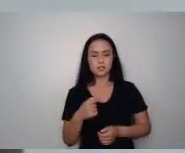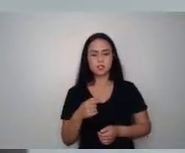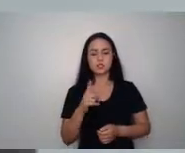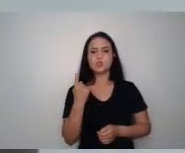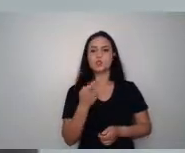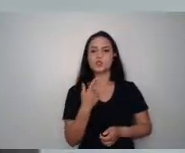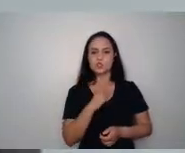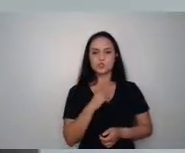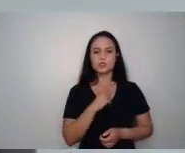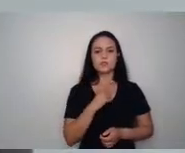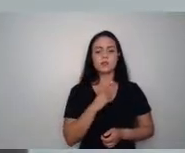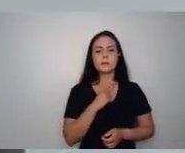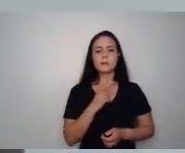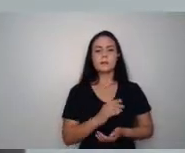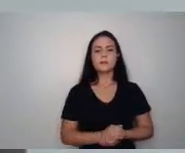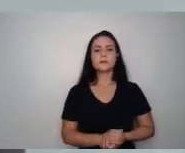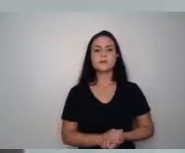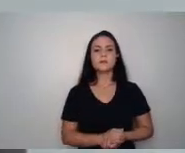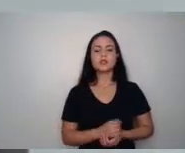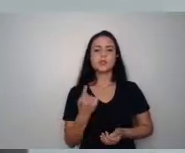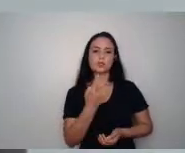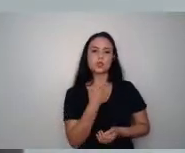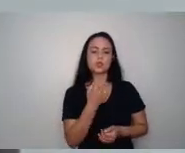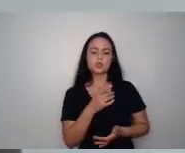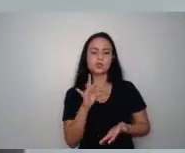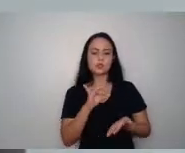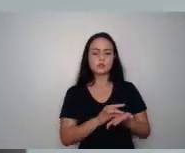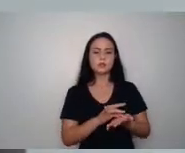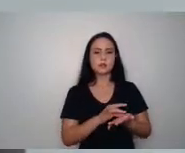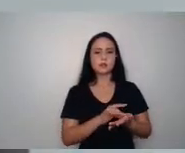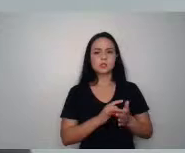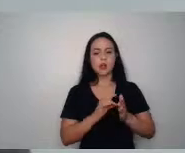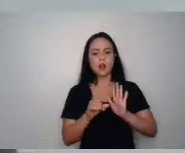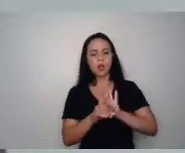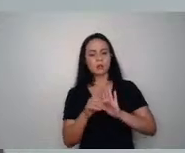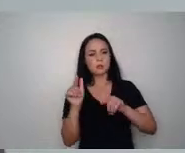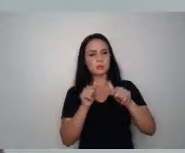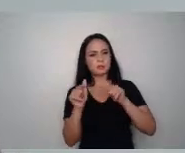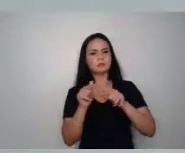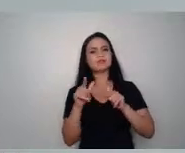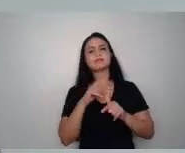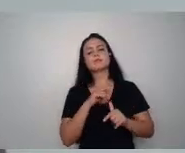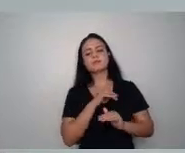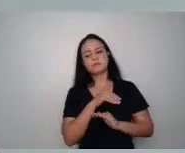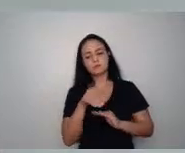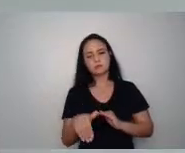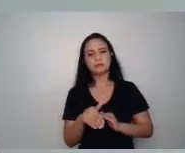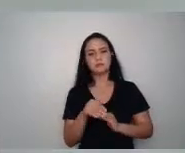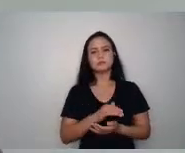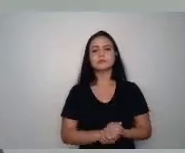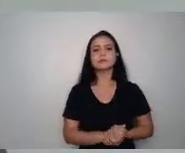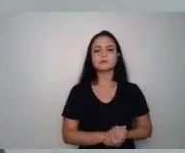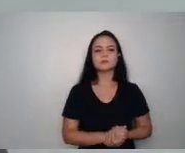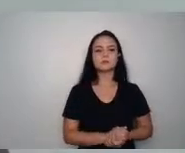because in 2017 we had an attack to the labor rights.